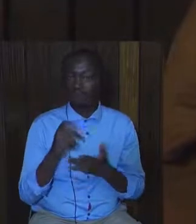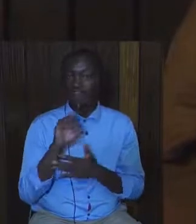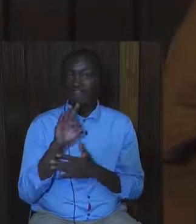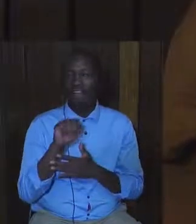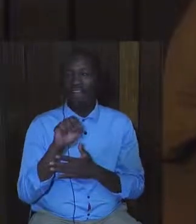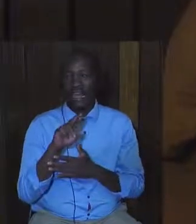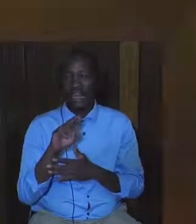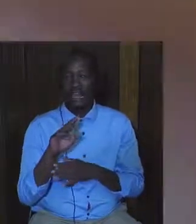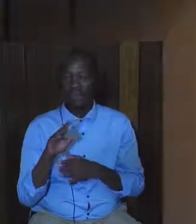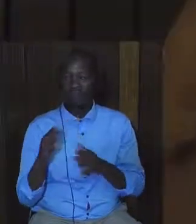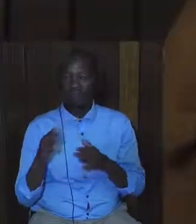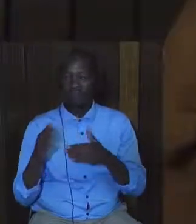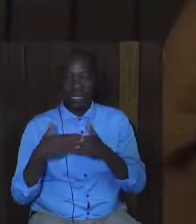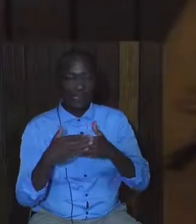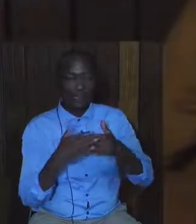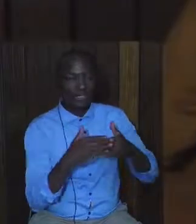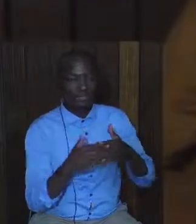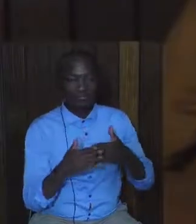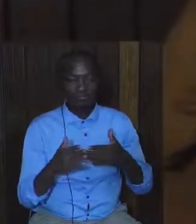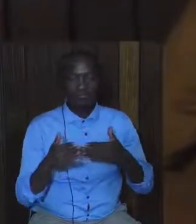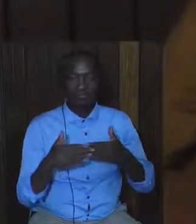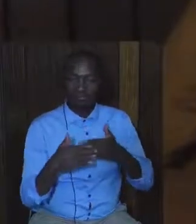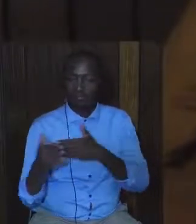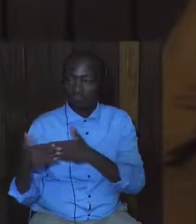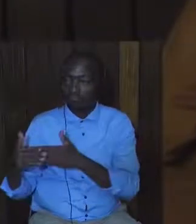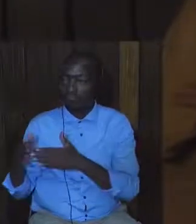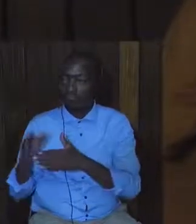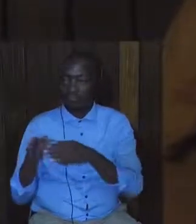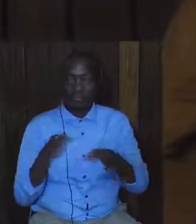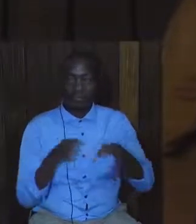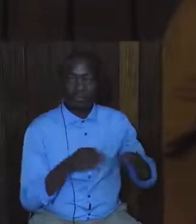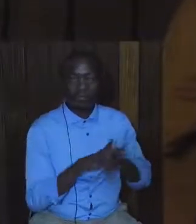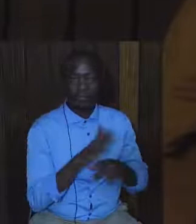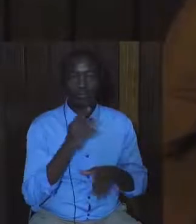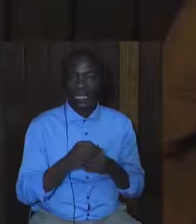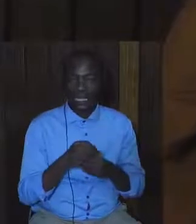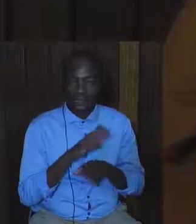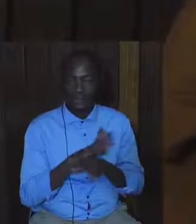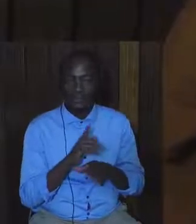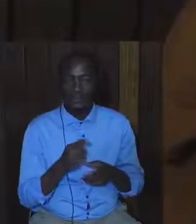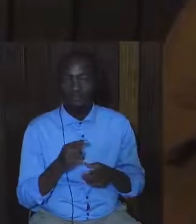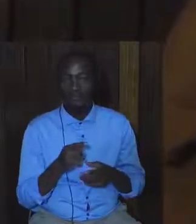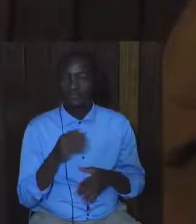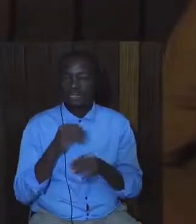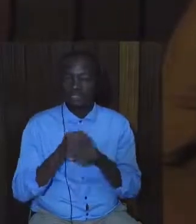was congestion. We've invested in additional signage